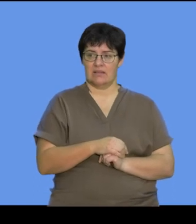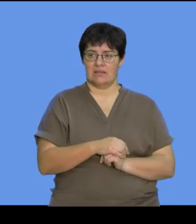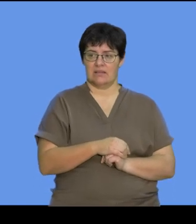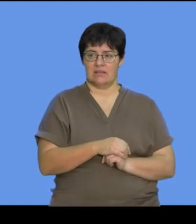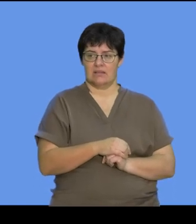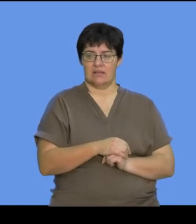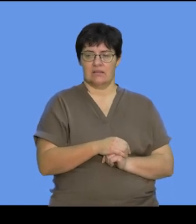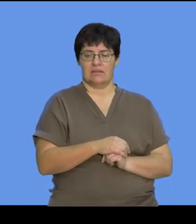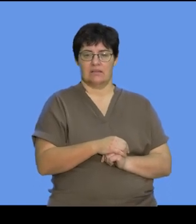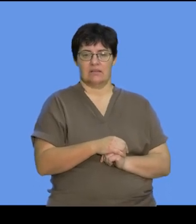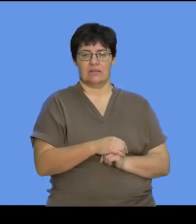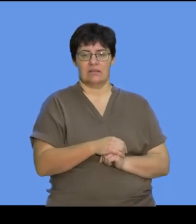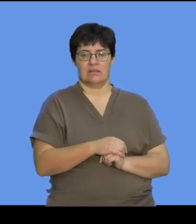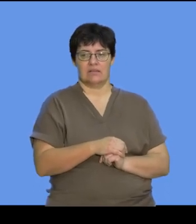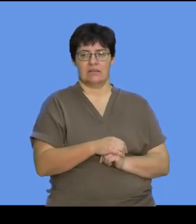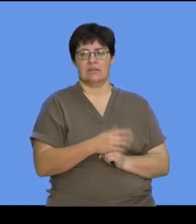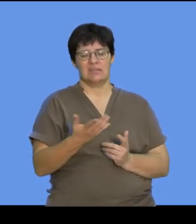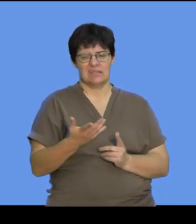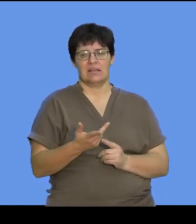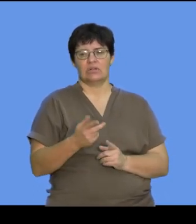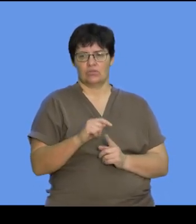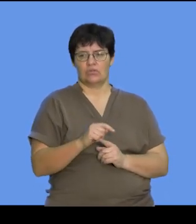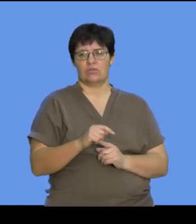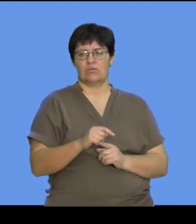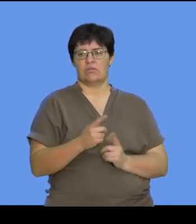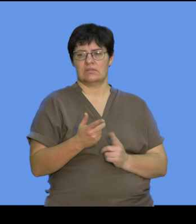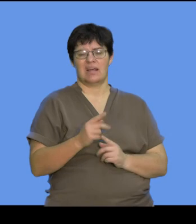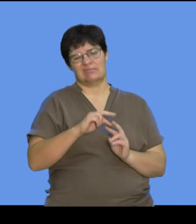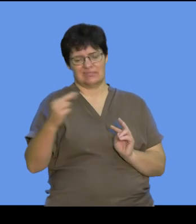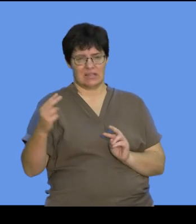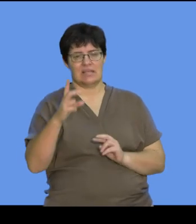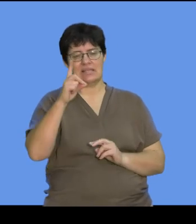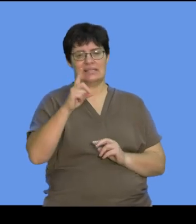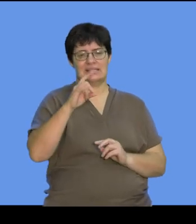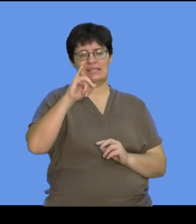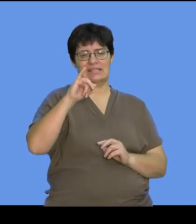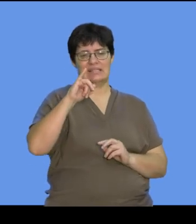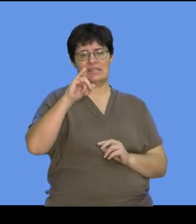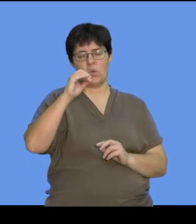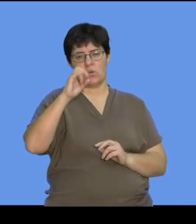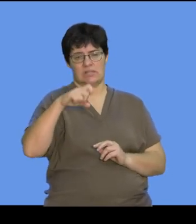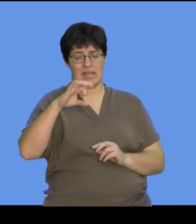it's fine for us to indicate that as a sugar, but it's actually pointing to this type of sugar, which is a